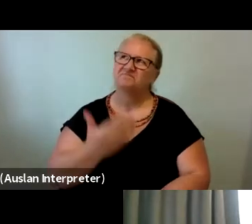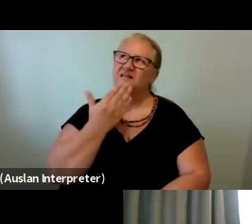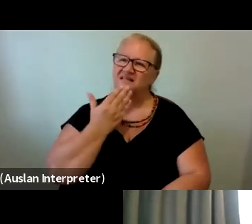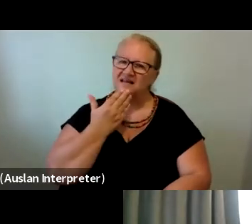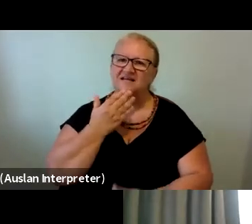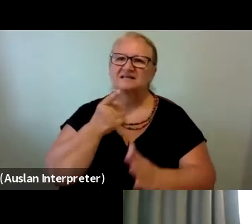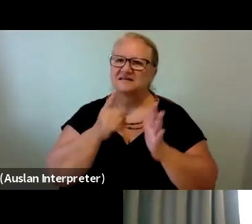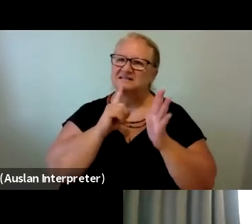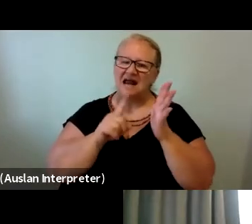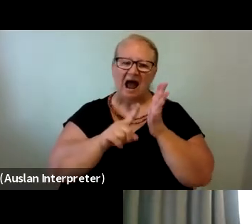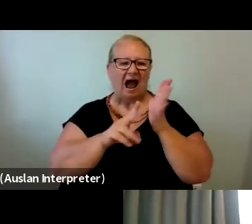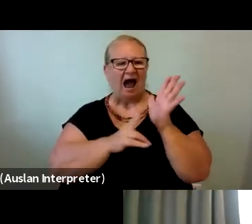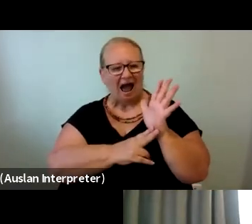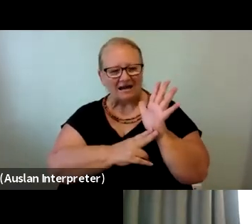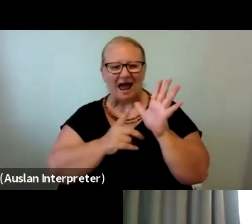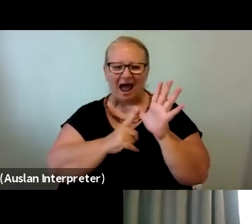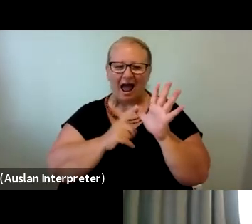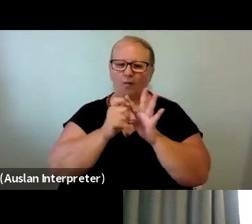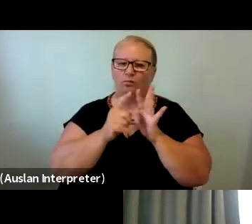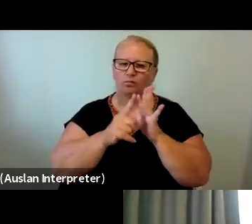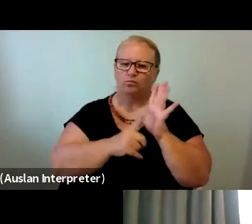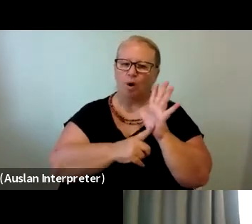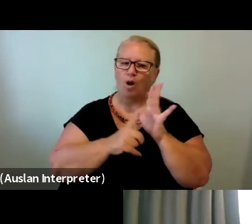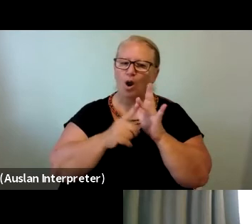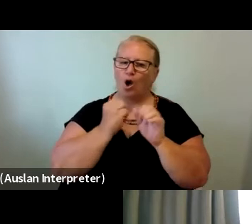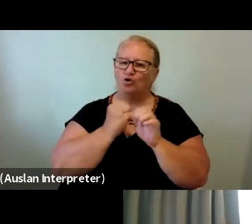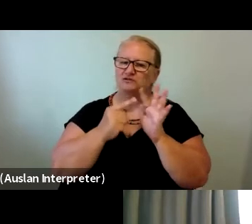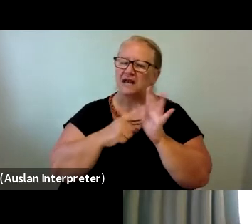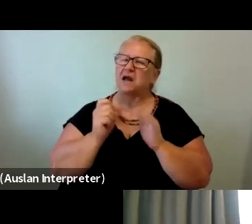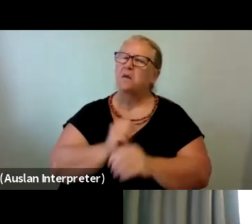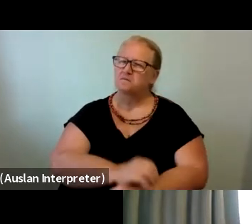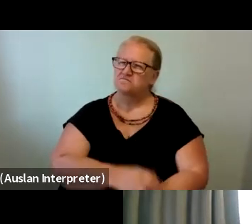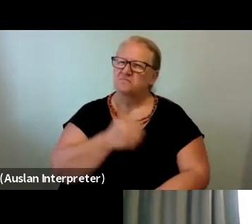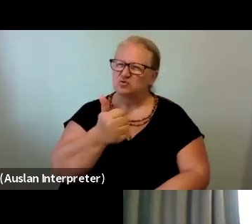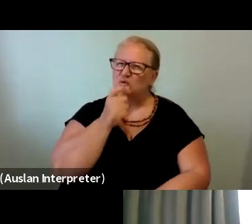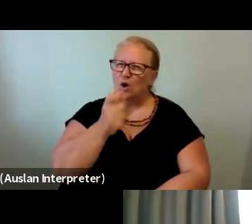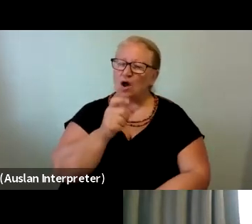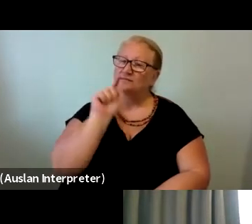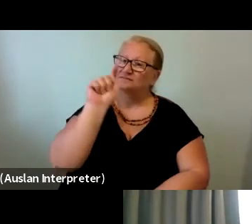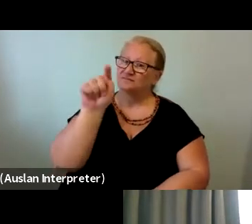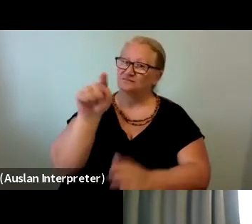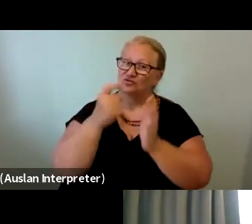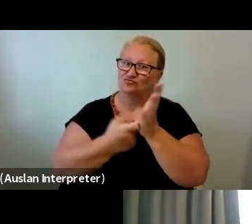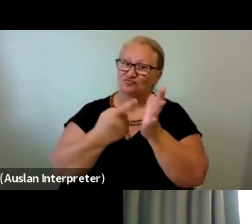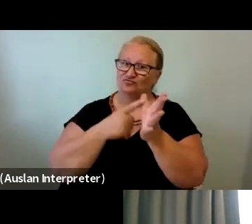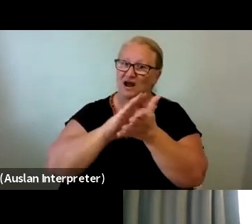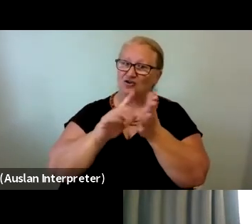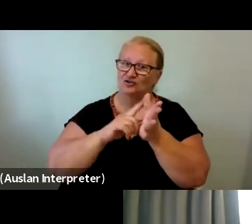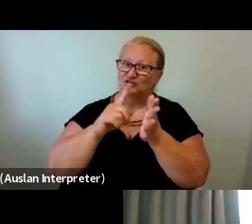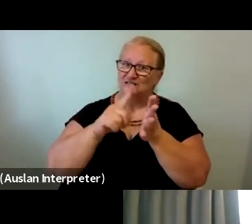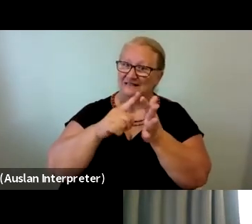unapologetic really sticks out to me. I'm just going to carry that with me. Racheal, mind if I toss it over to you? I guess for you, what does